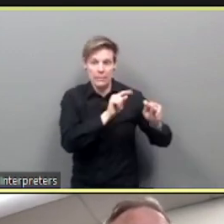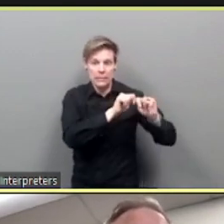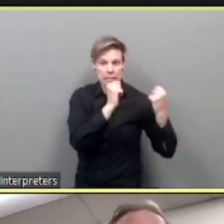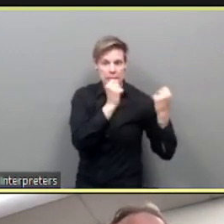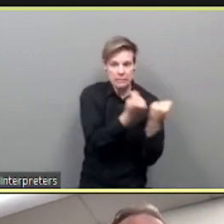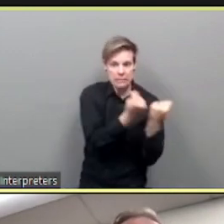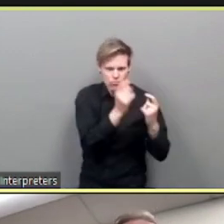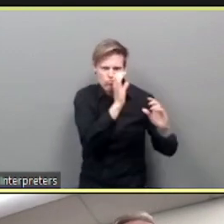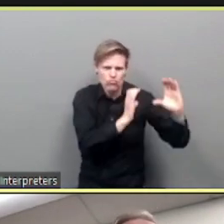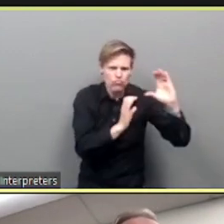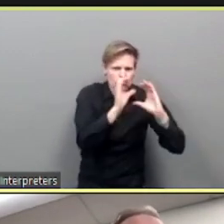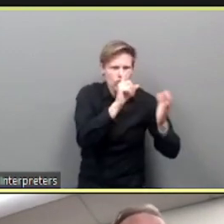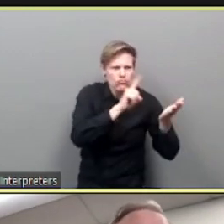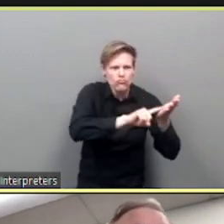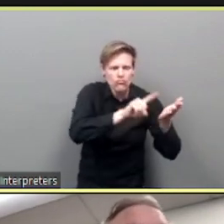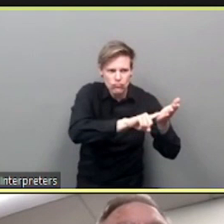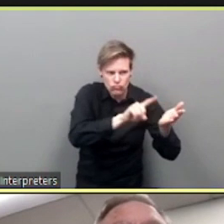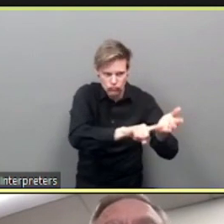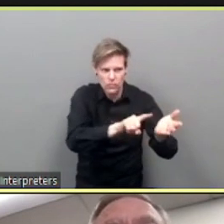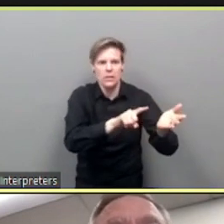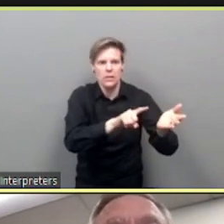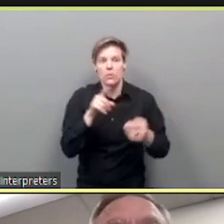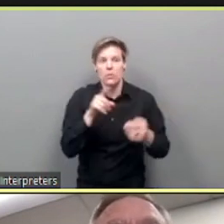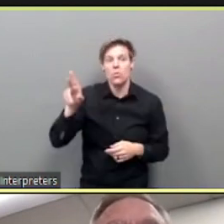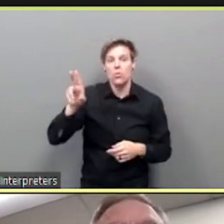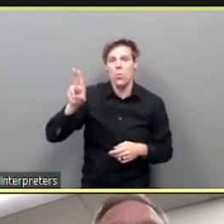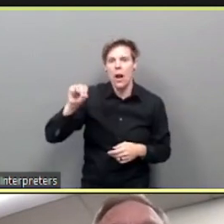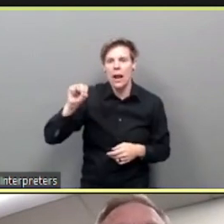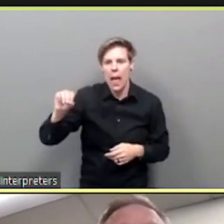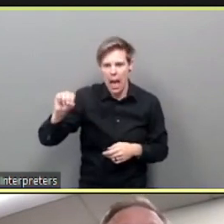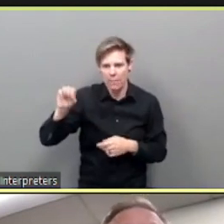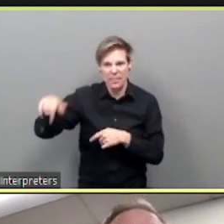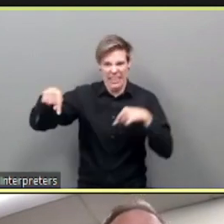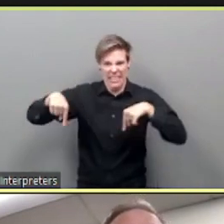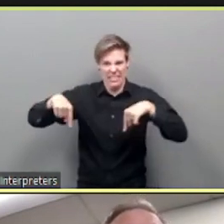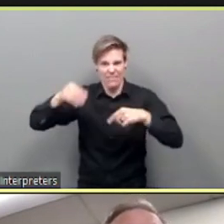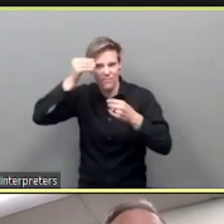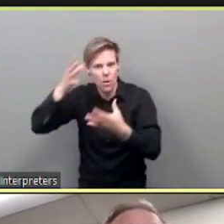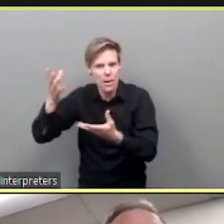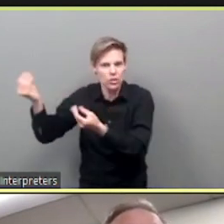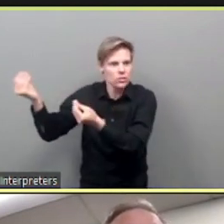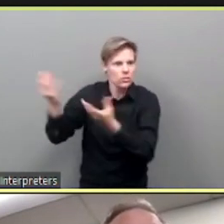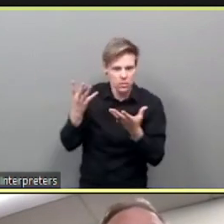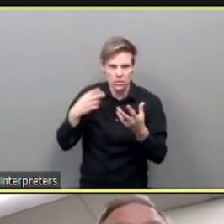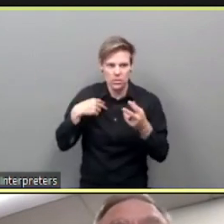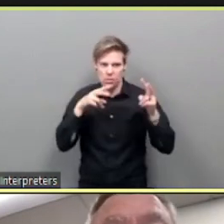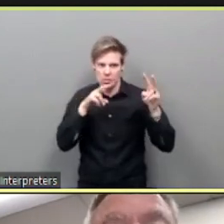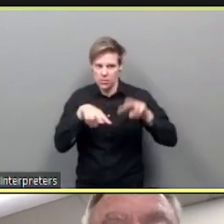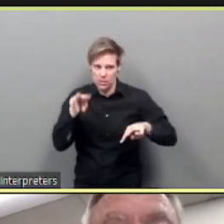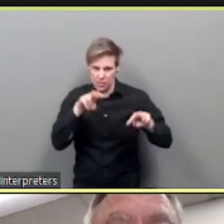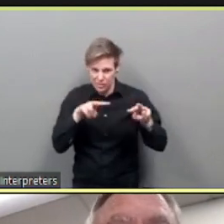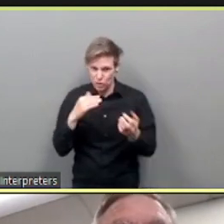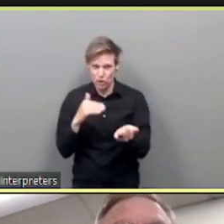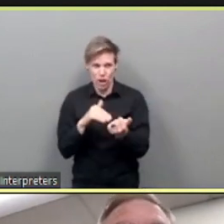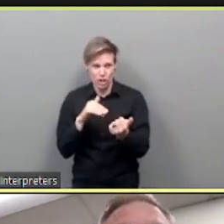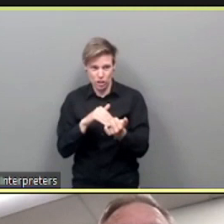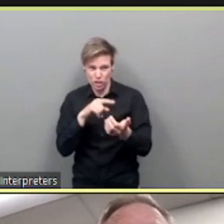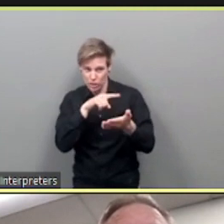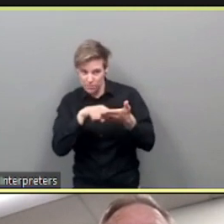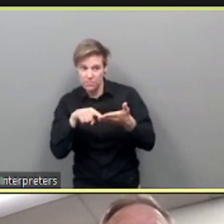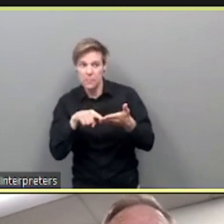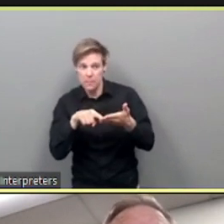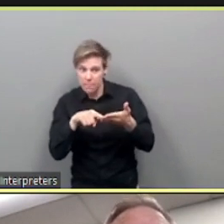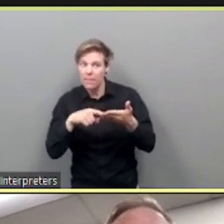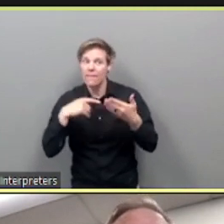Control Center at UNM send me, and it's horrifying as a physician to look at this spreadsheet. You know, I've treated people with